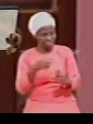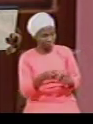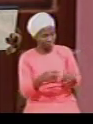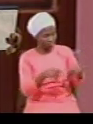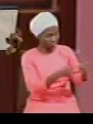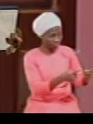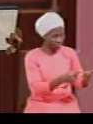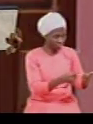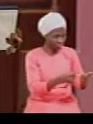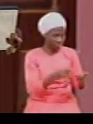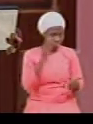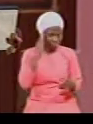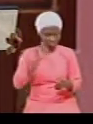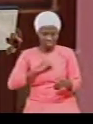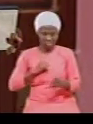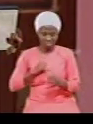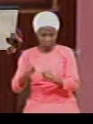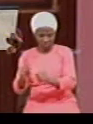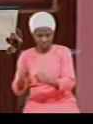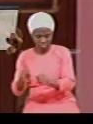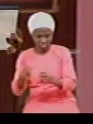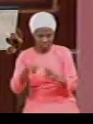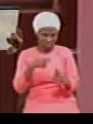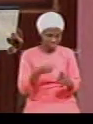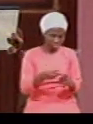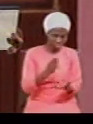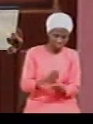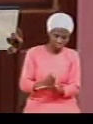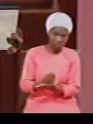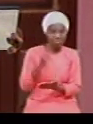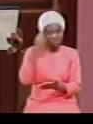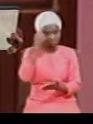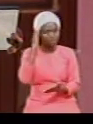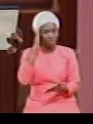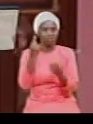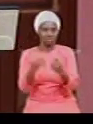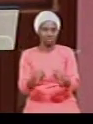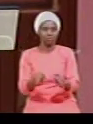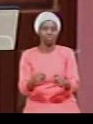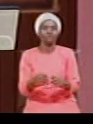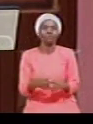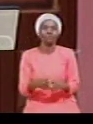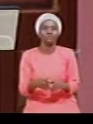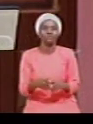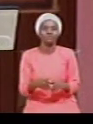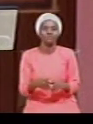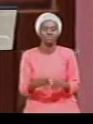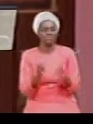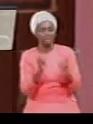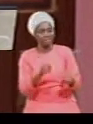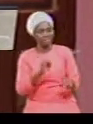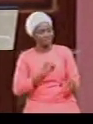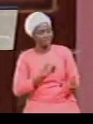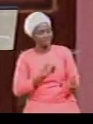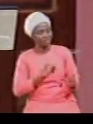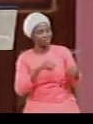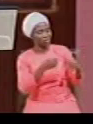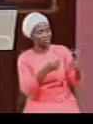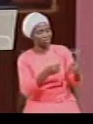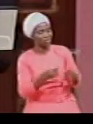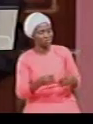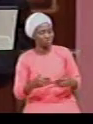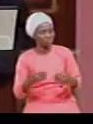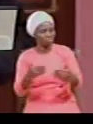I continue? Should I stop? The thoughts will come. Can I go